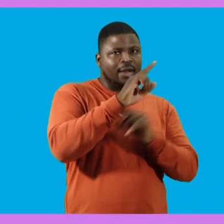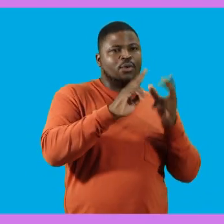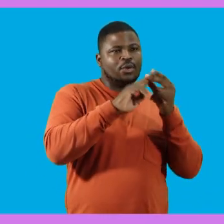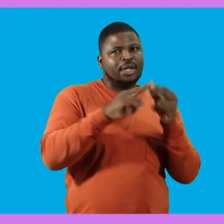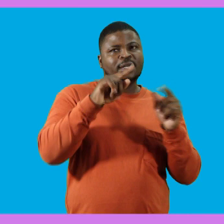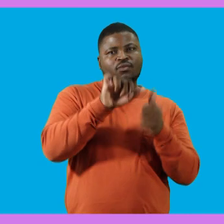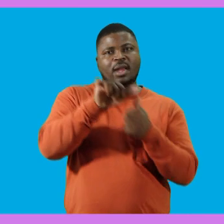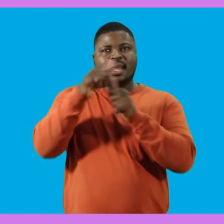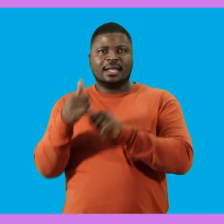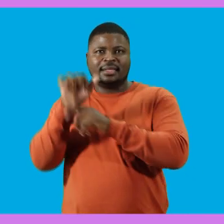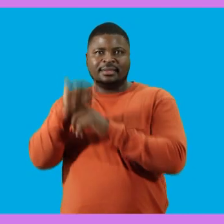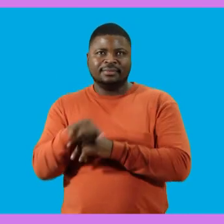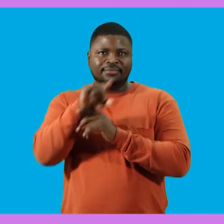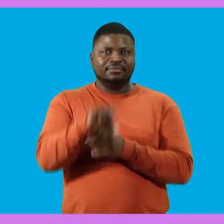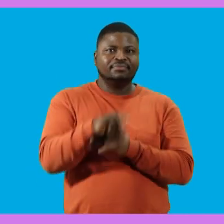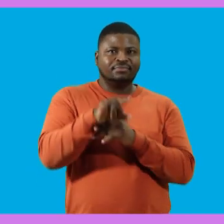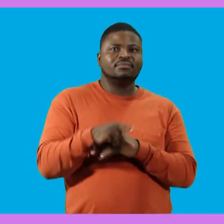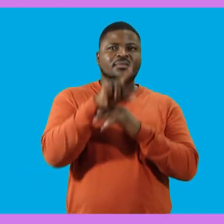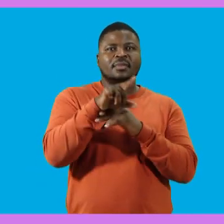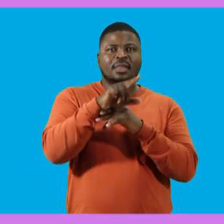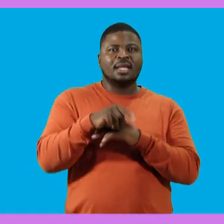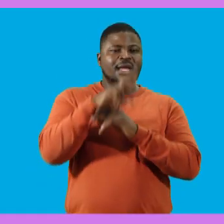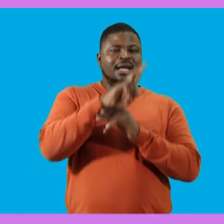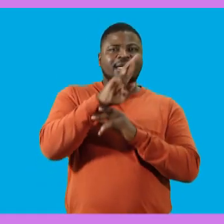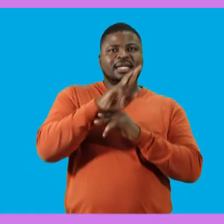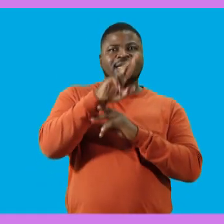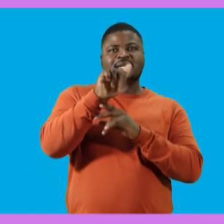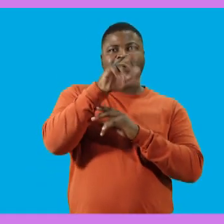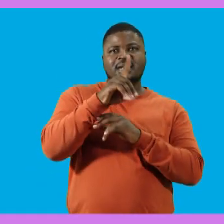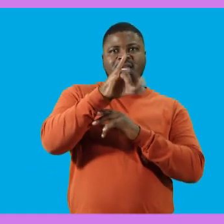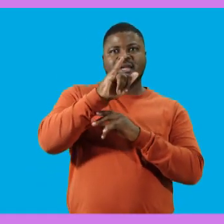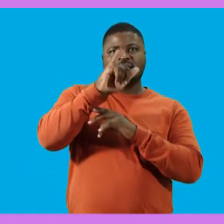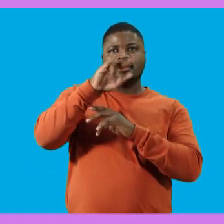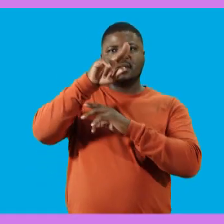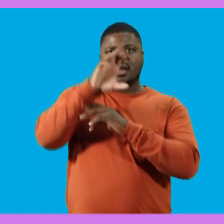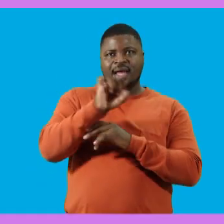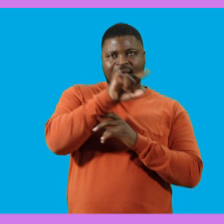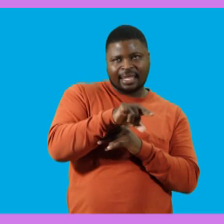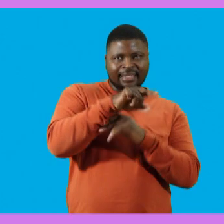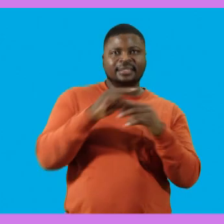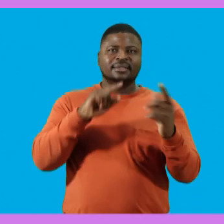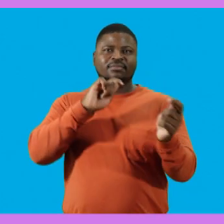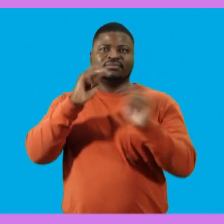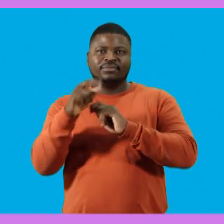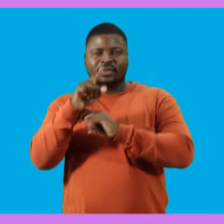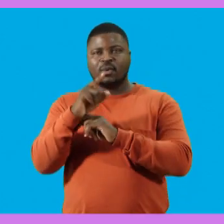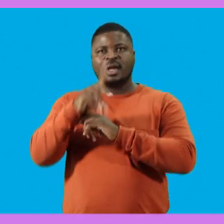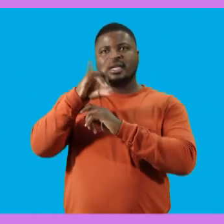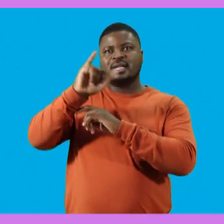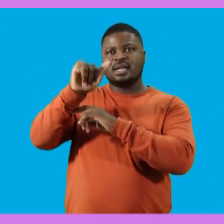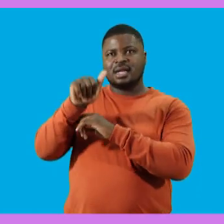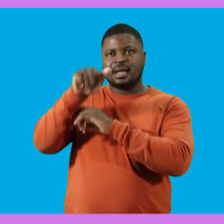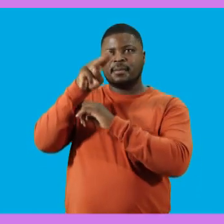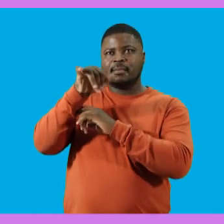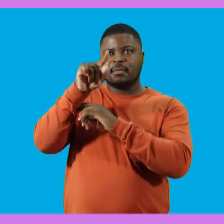determine the radius when the diameter is given, substitute correctly into a given formula, and know the